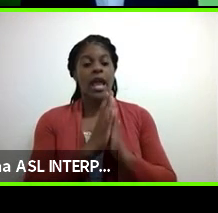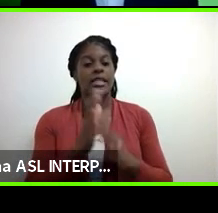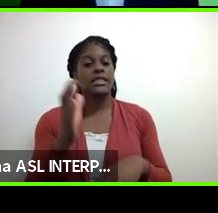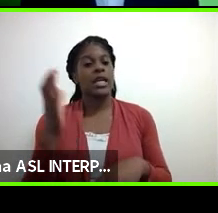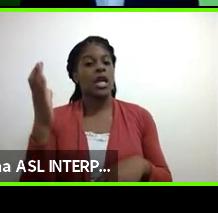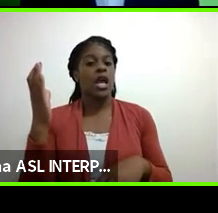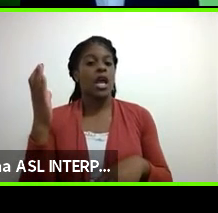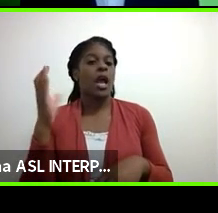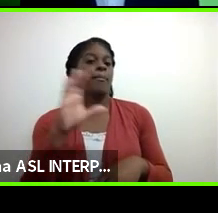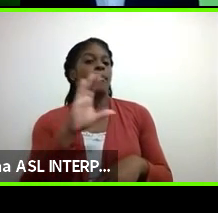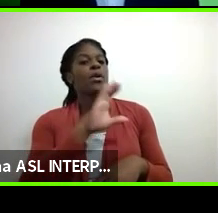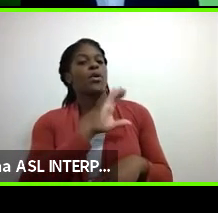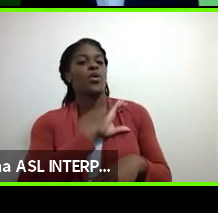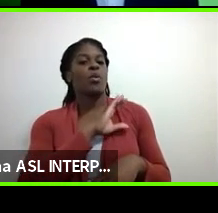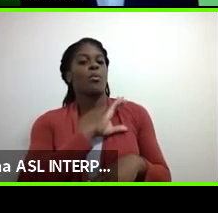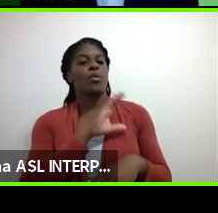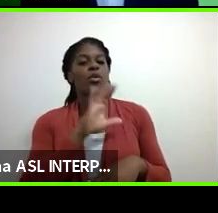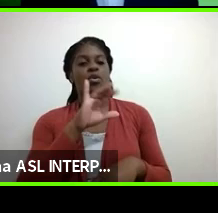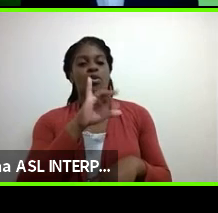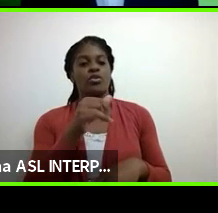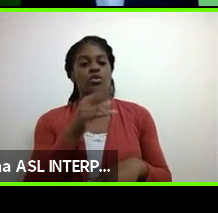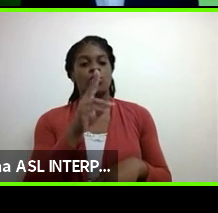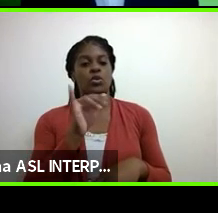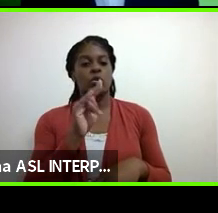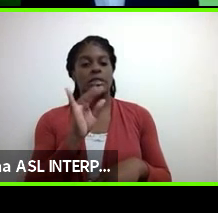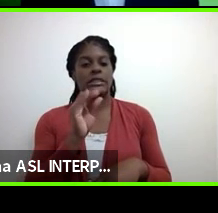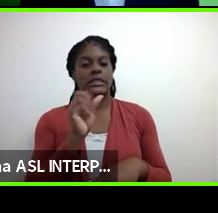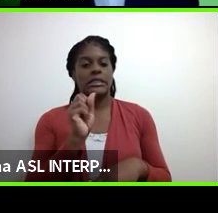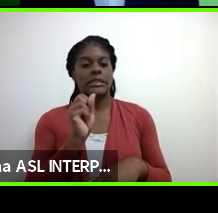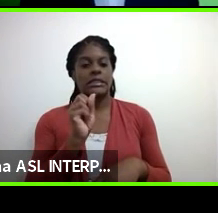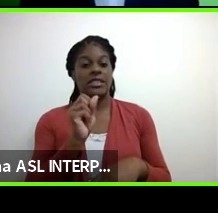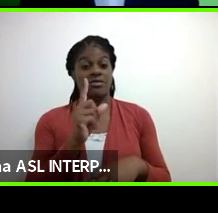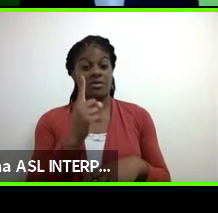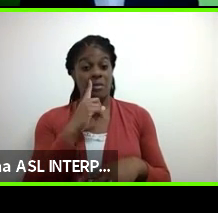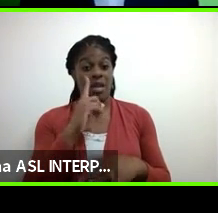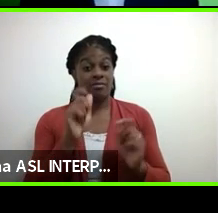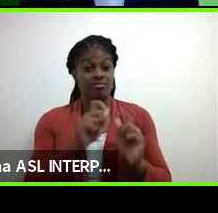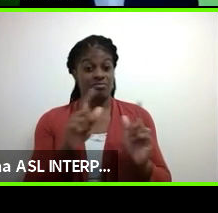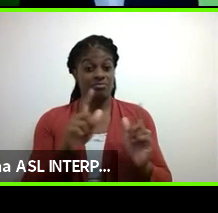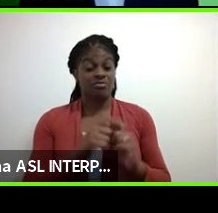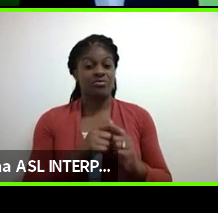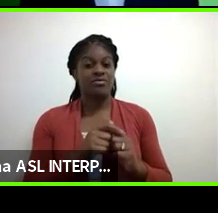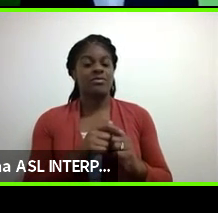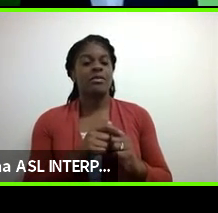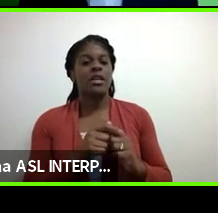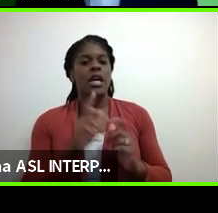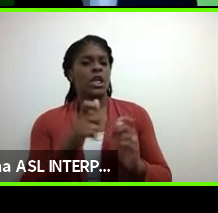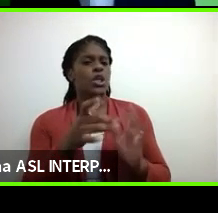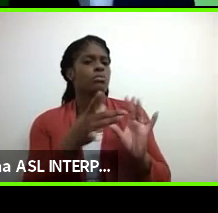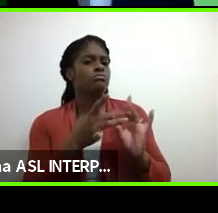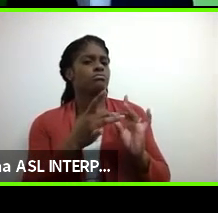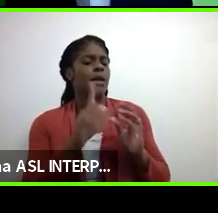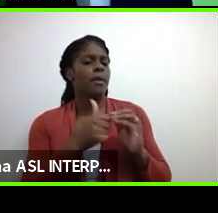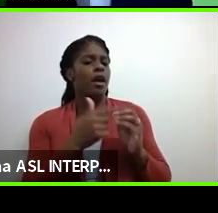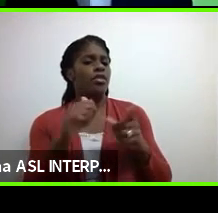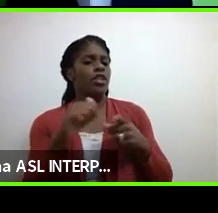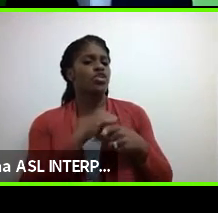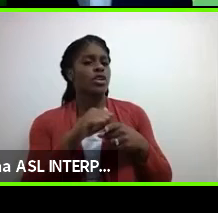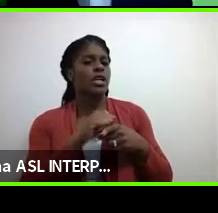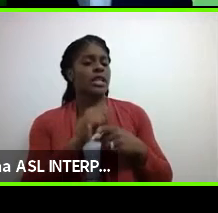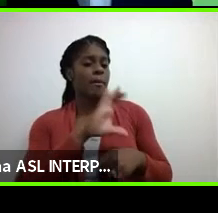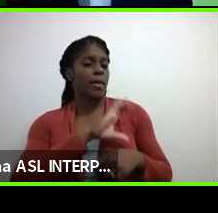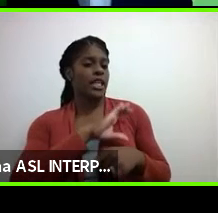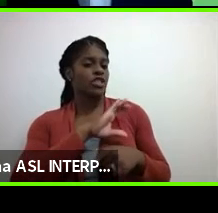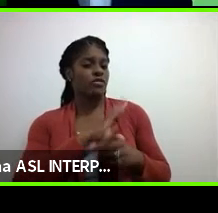if you can come back on. Can you speak a little bit about the training that police officers get, and maybe